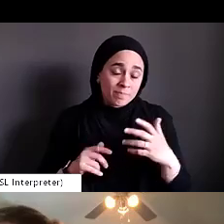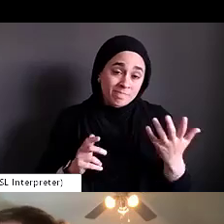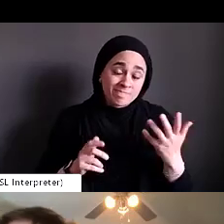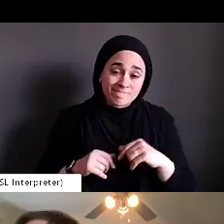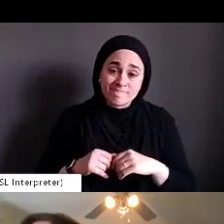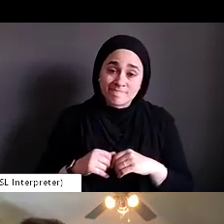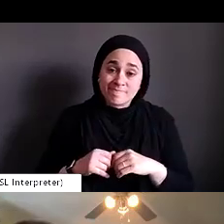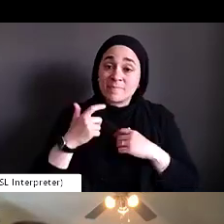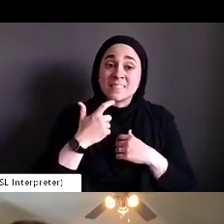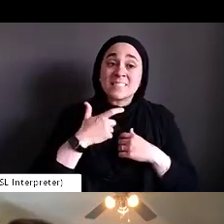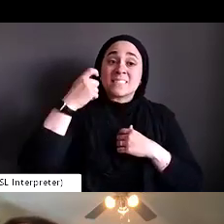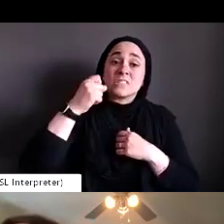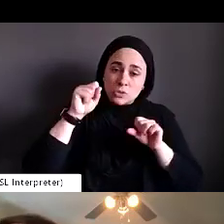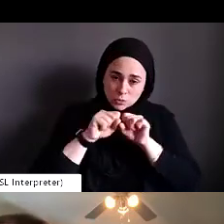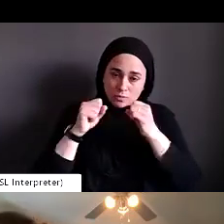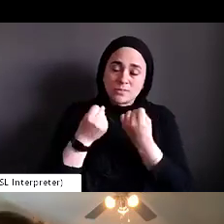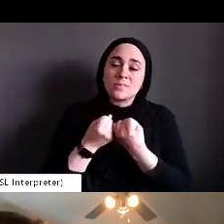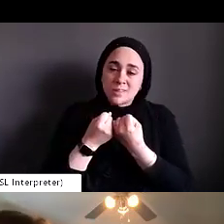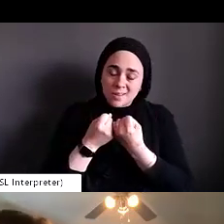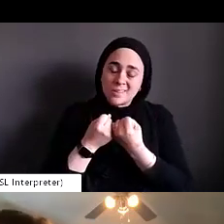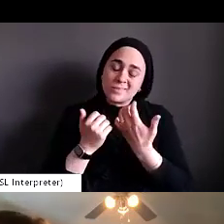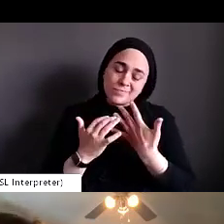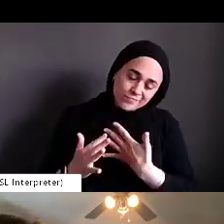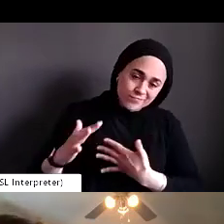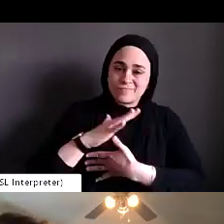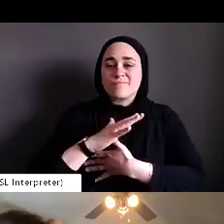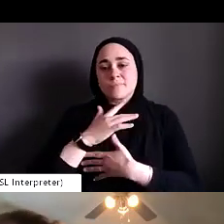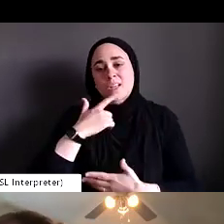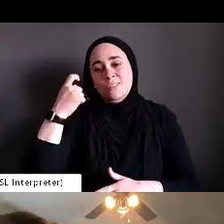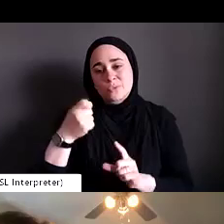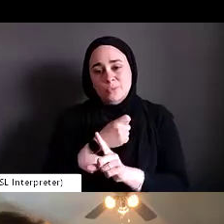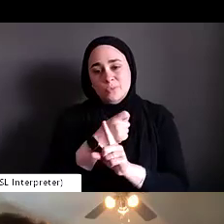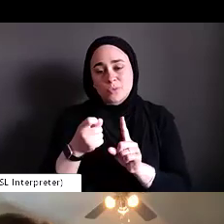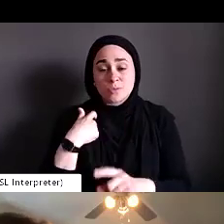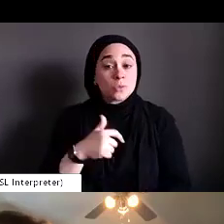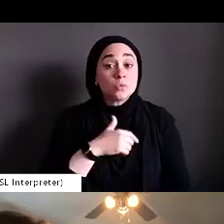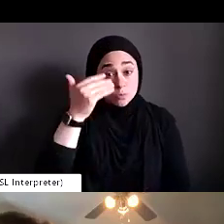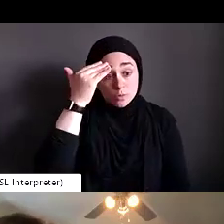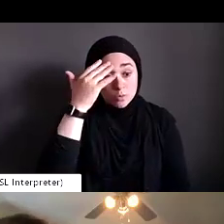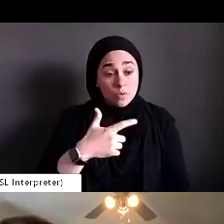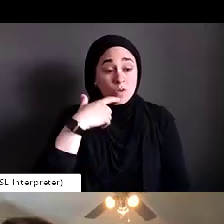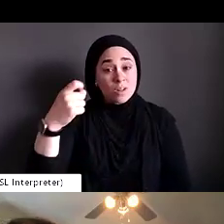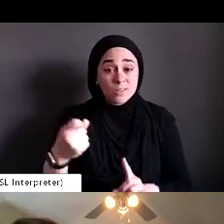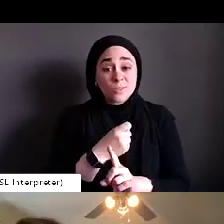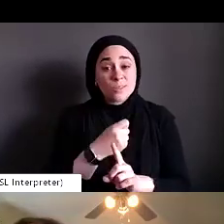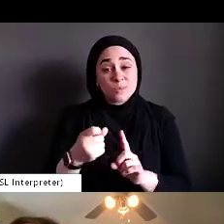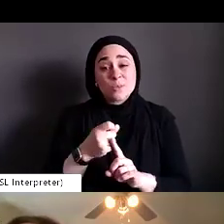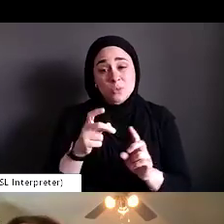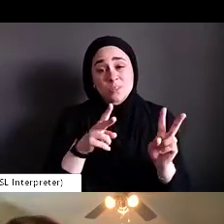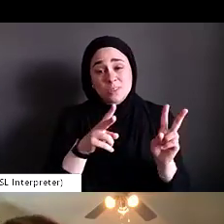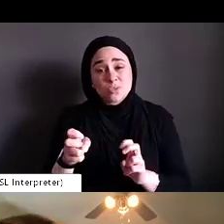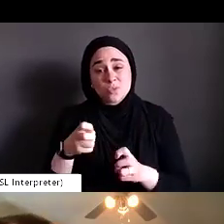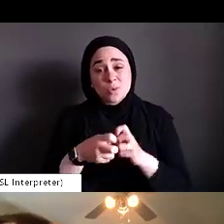the Senior Society has made elder abuse a priority. We know that elder abuse is a significant issue because we